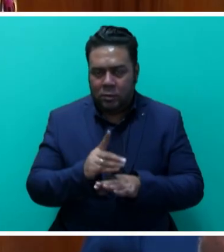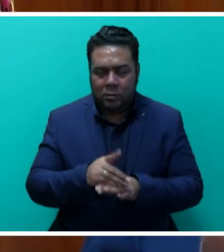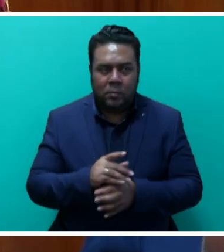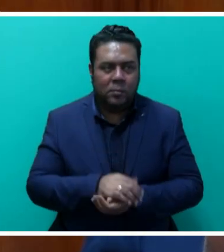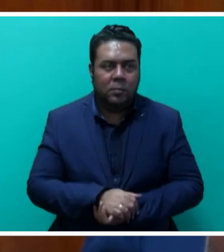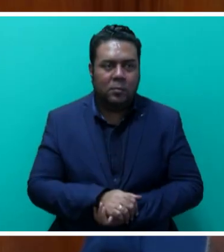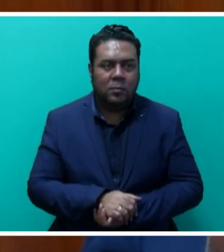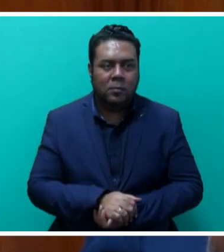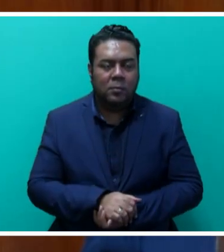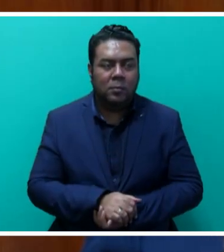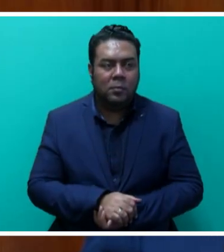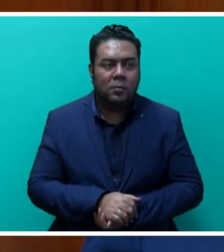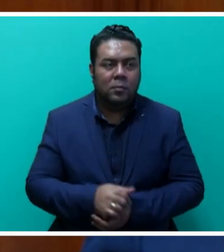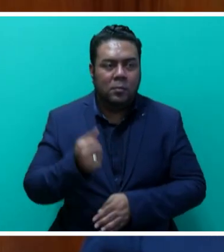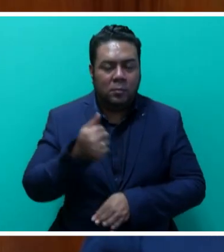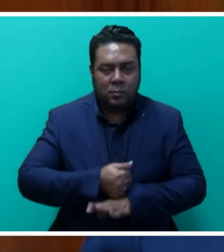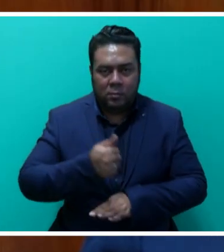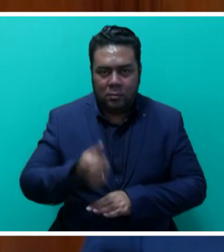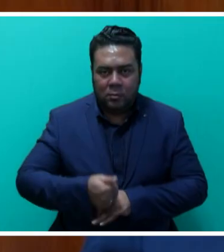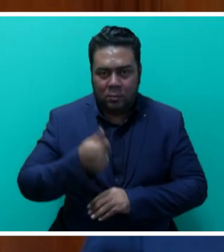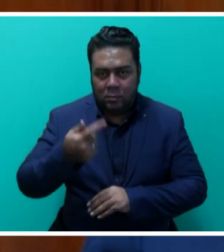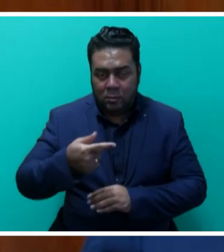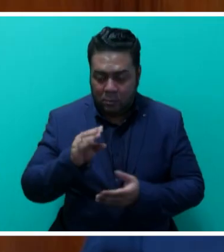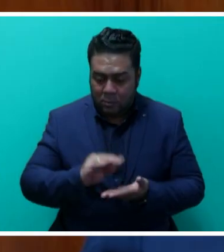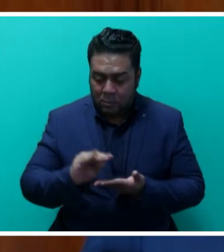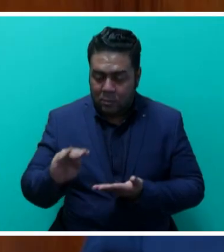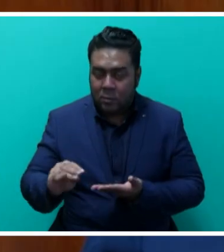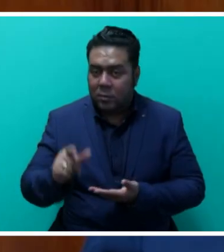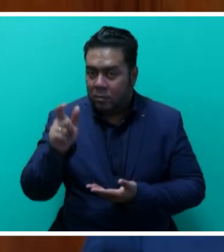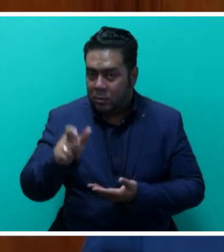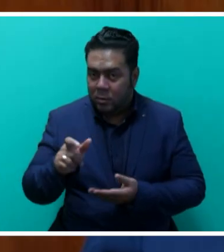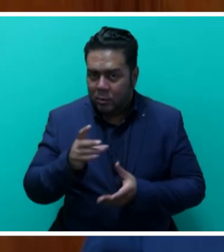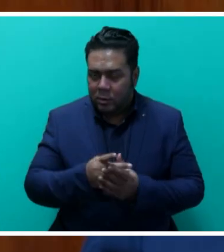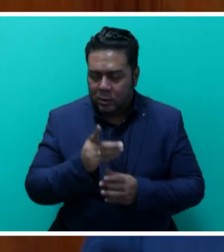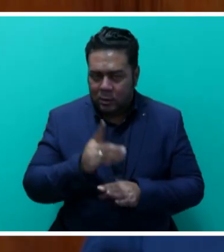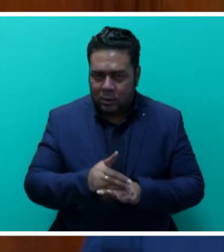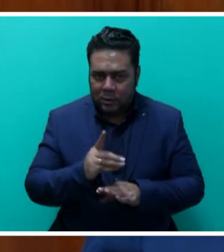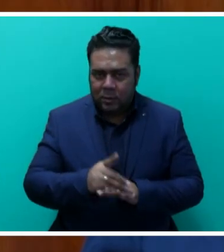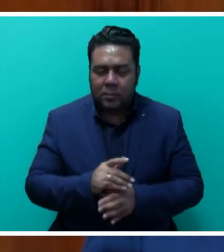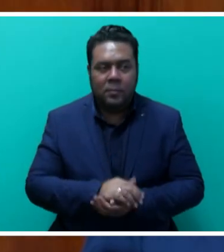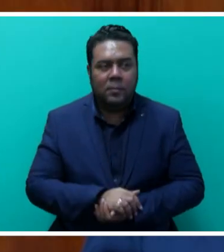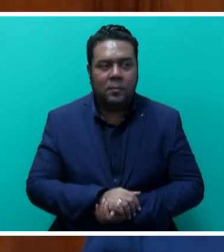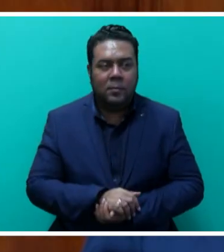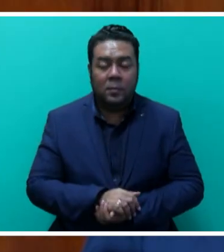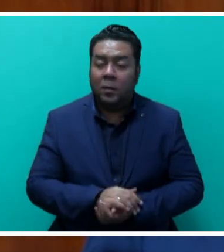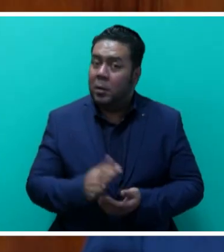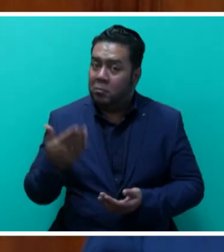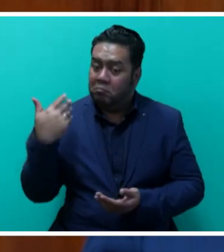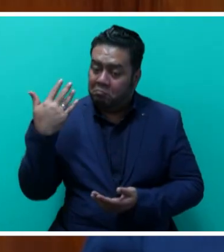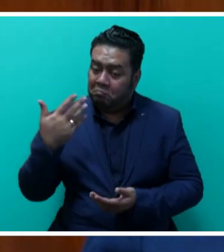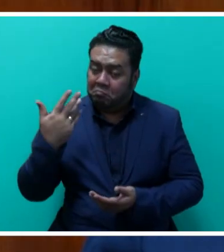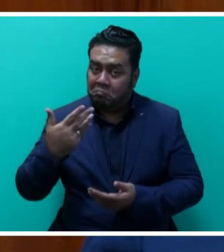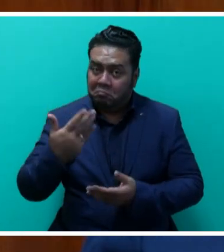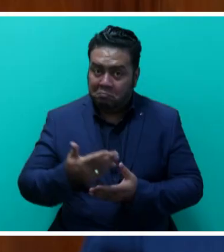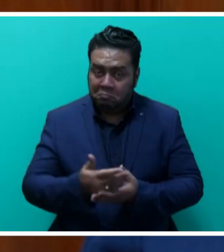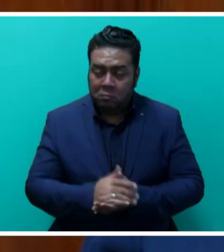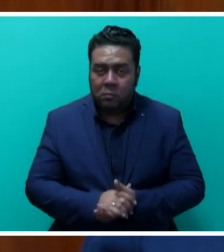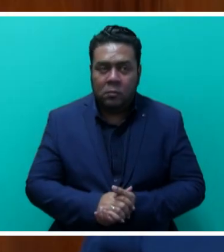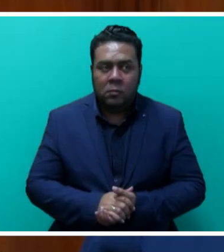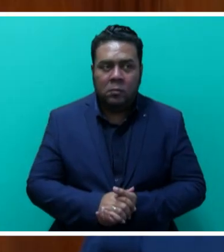Speaker, the government continues to fund organizations for persons with disabilities, but over the years, Honourable Speaker, due to the